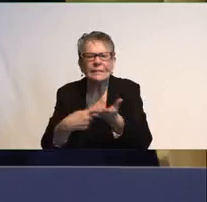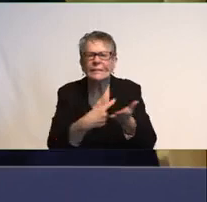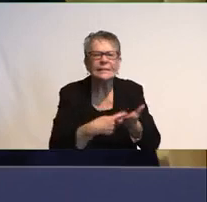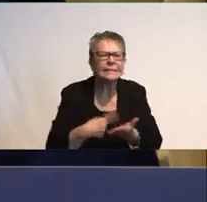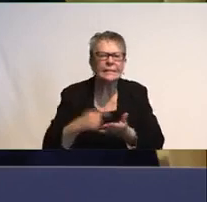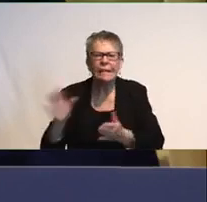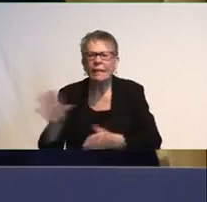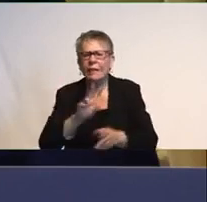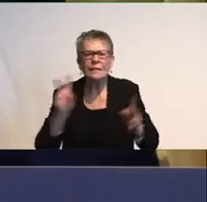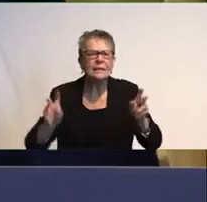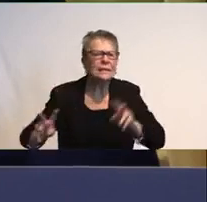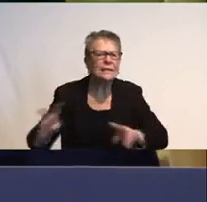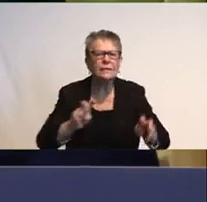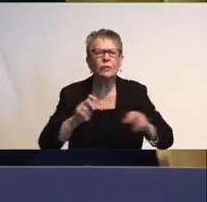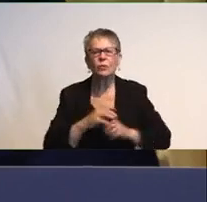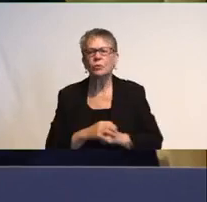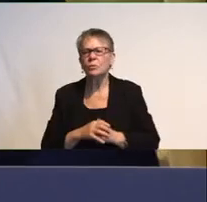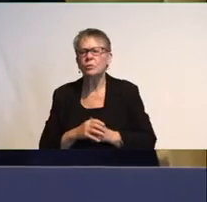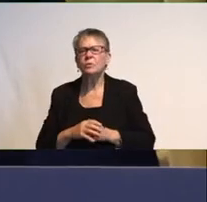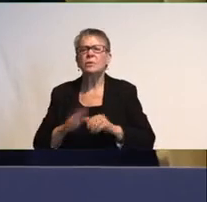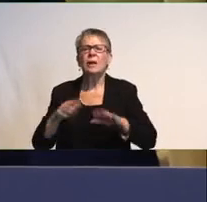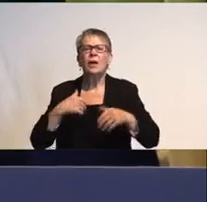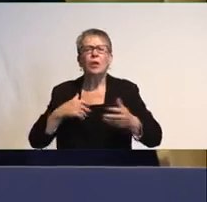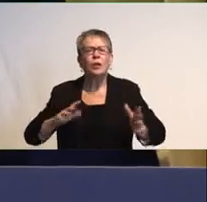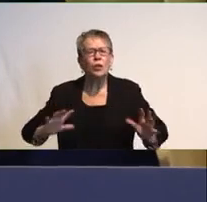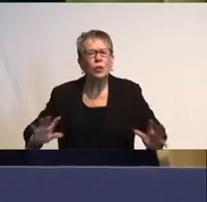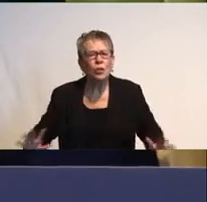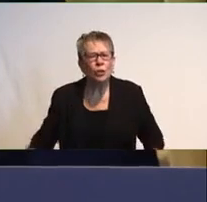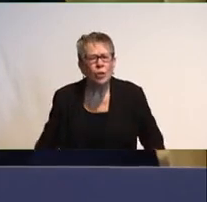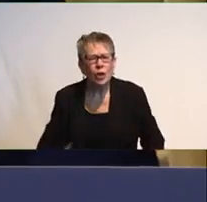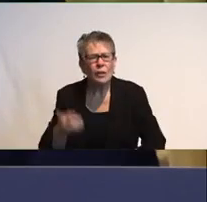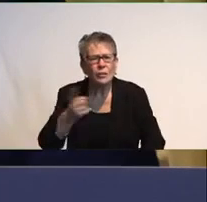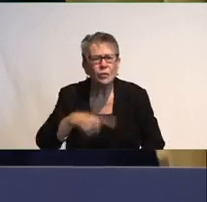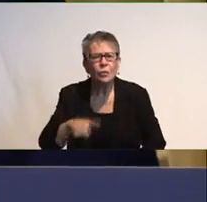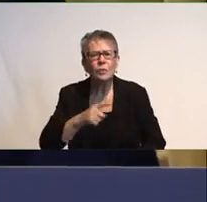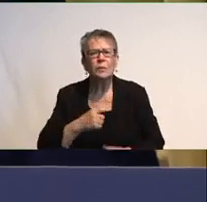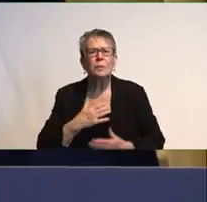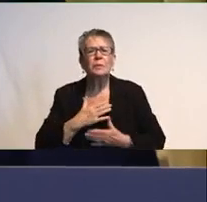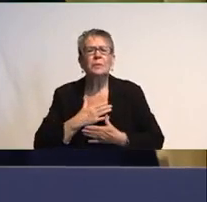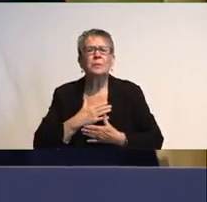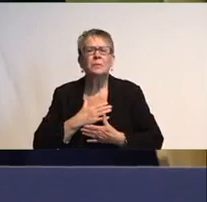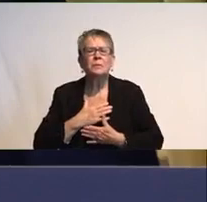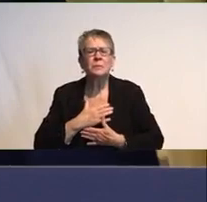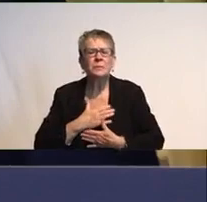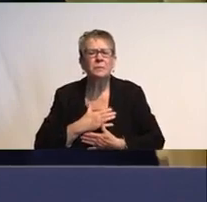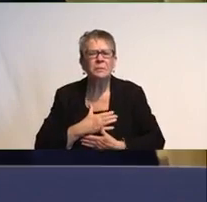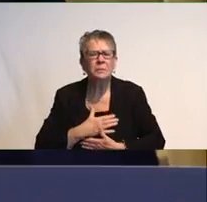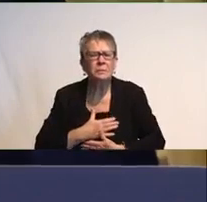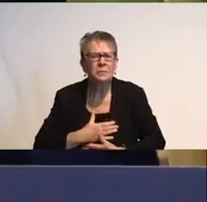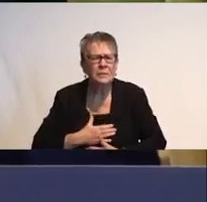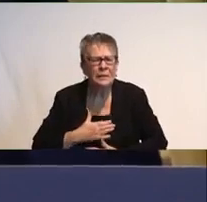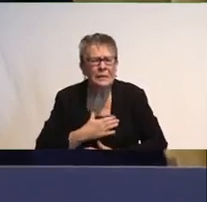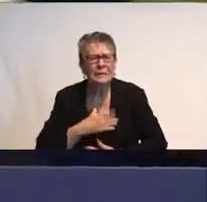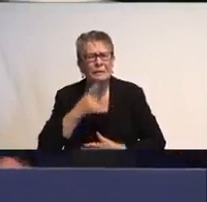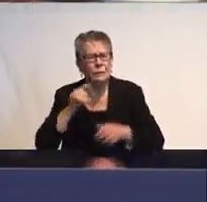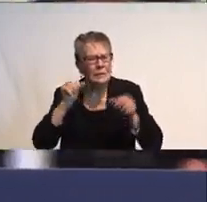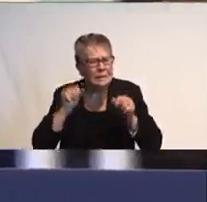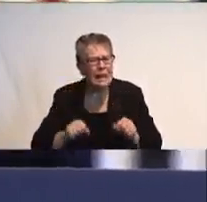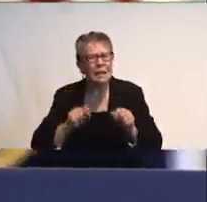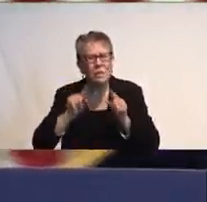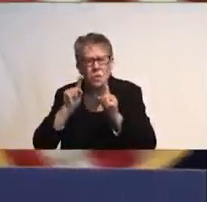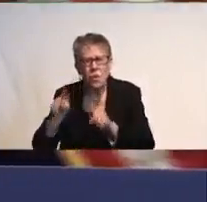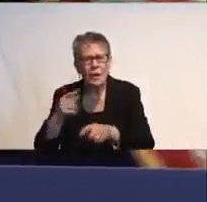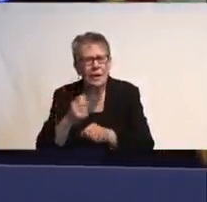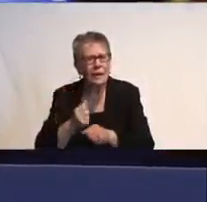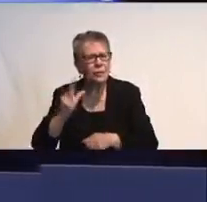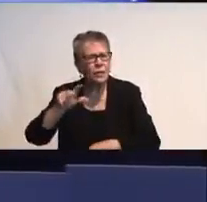urging, recommendation, pleading that folks, if they're eligible, get boosted. Is that fair? And we do expect that CDC may change